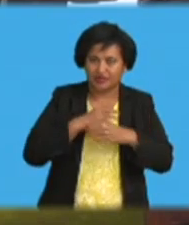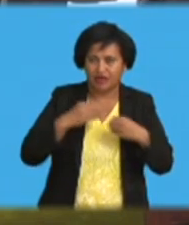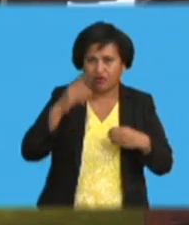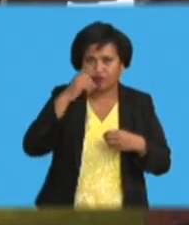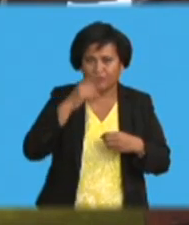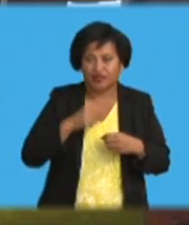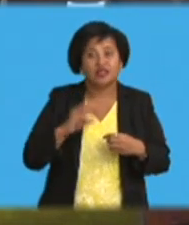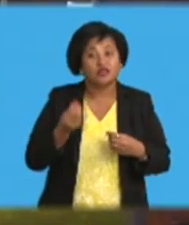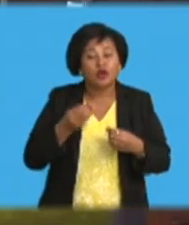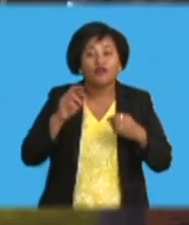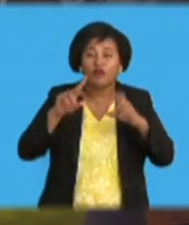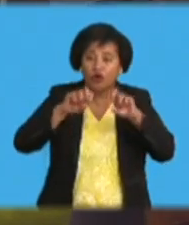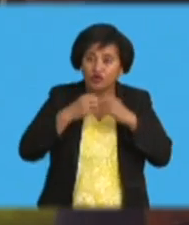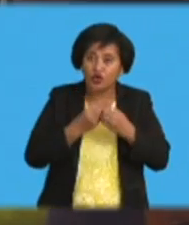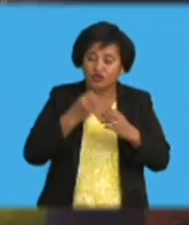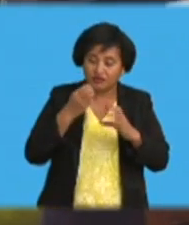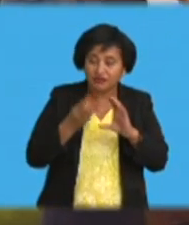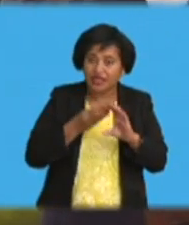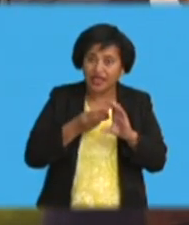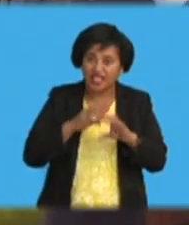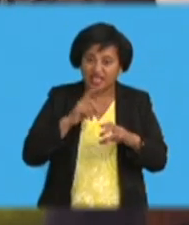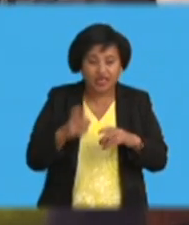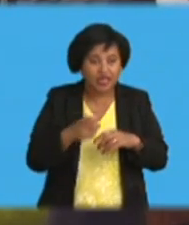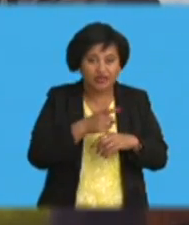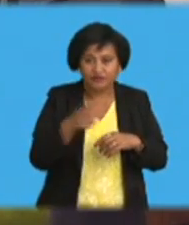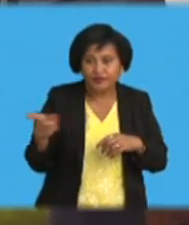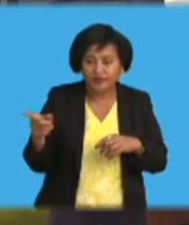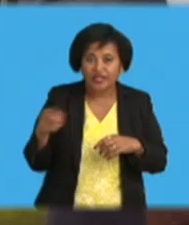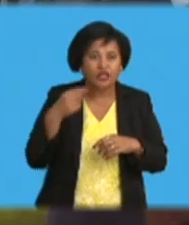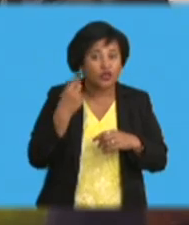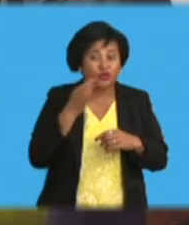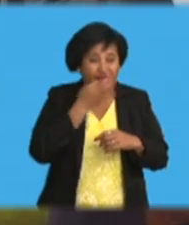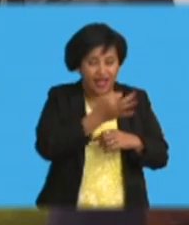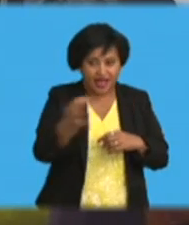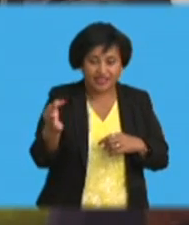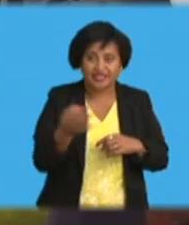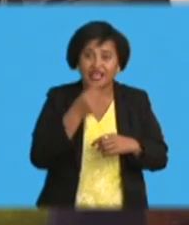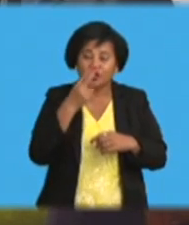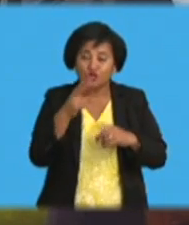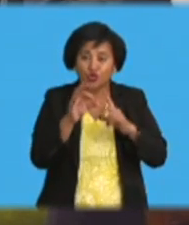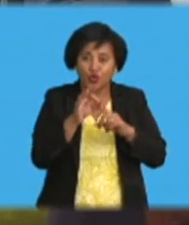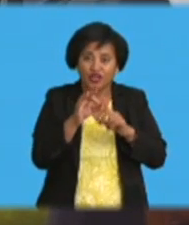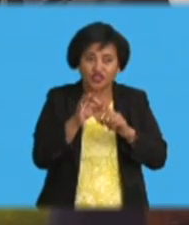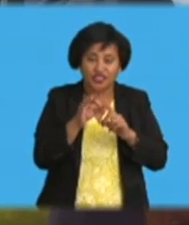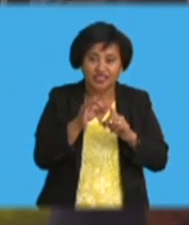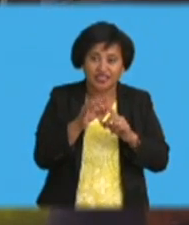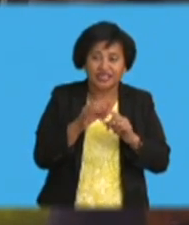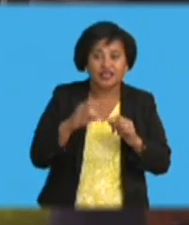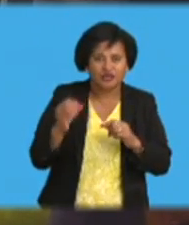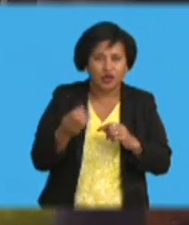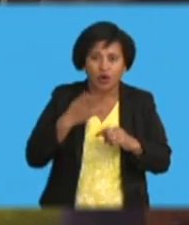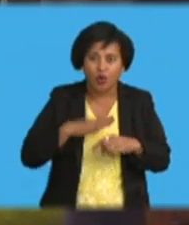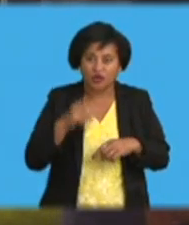bottom line is this. If you're an everyday user, there's a simple two-question test that any Fijian can take to determine if you are the root